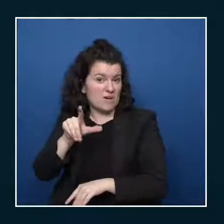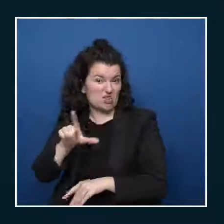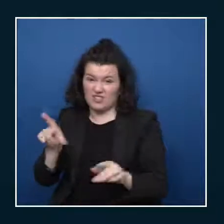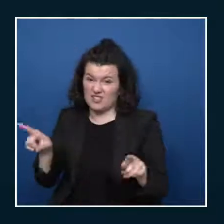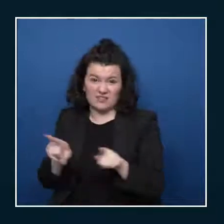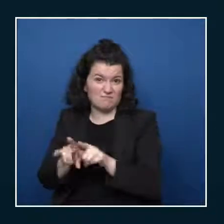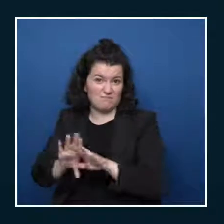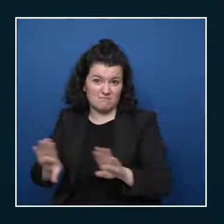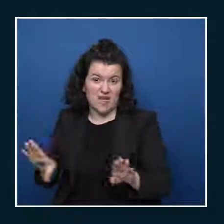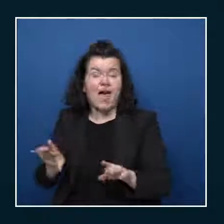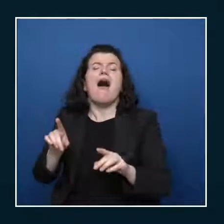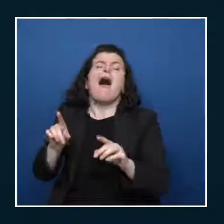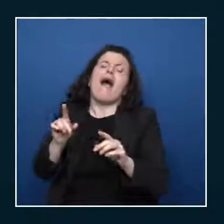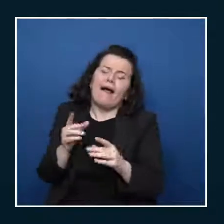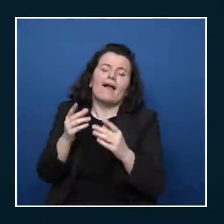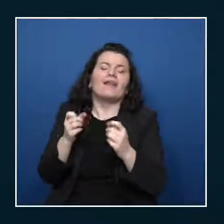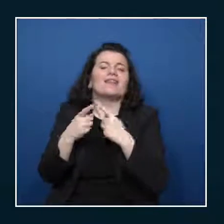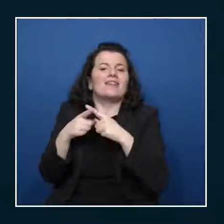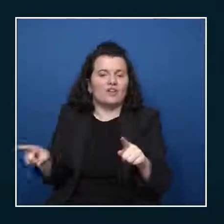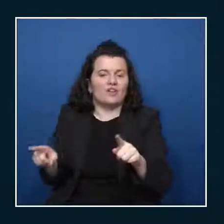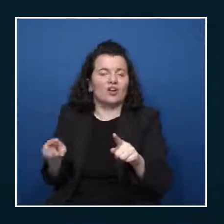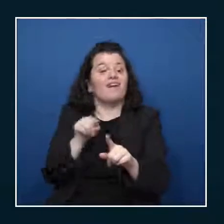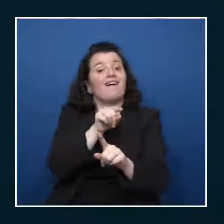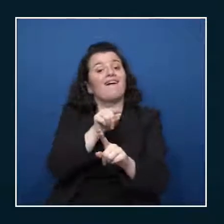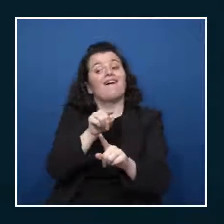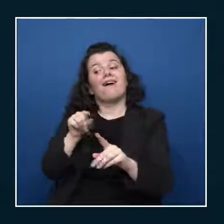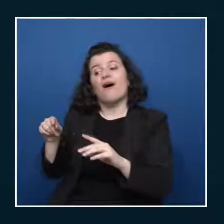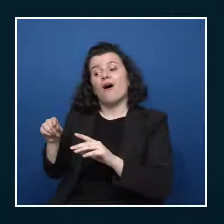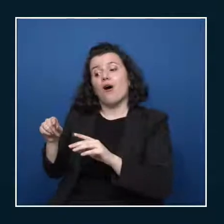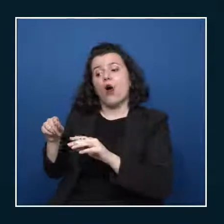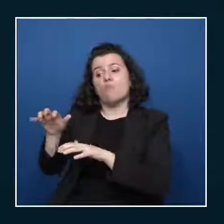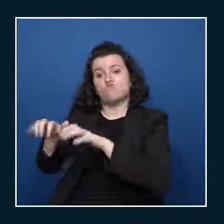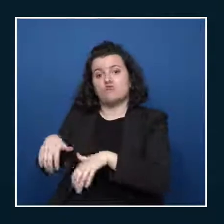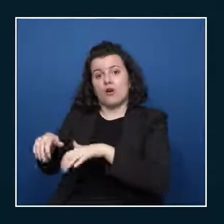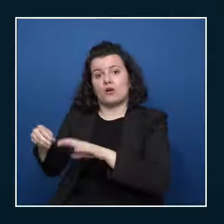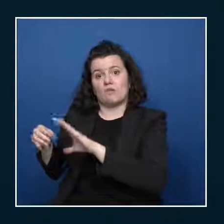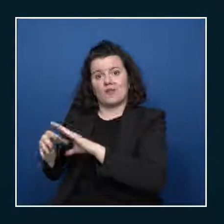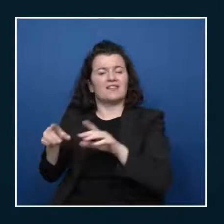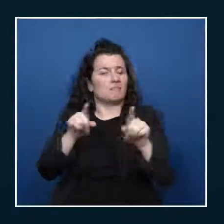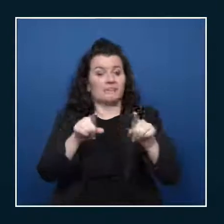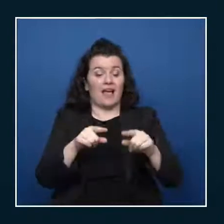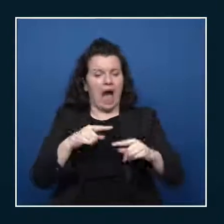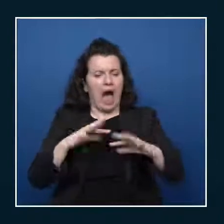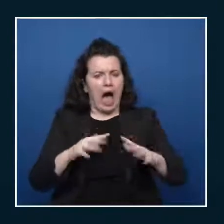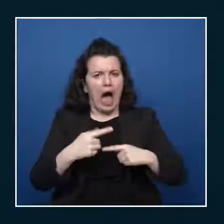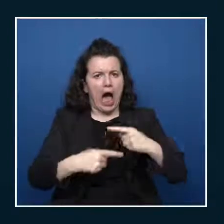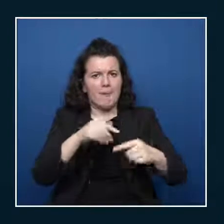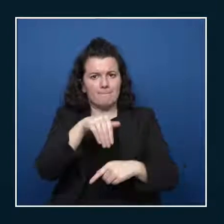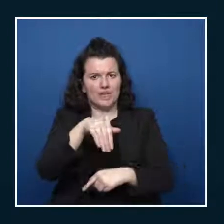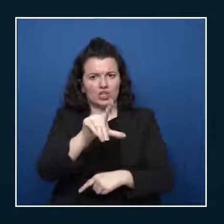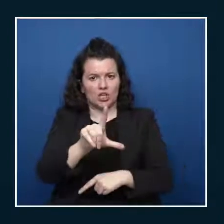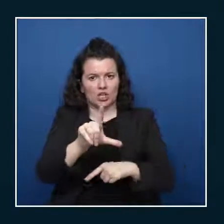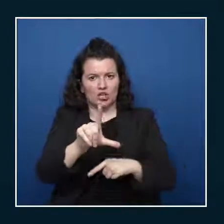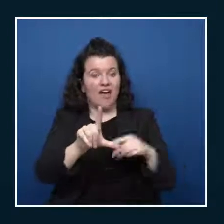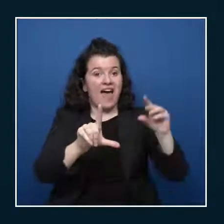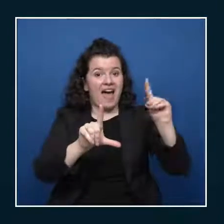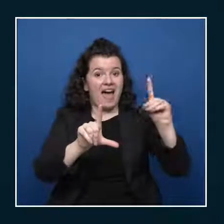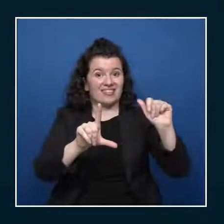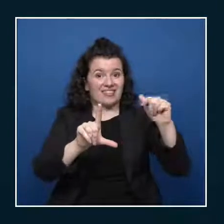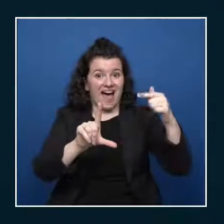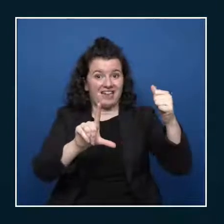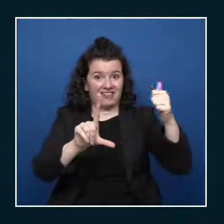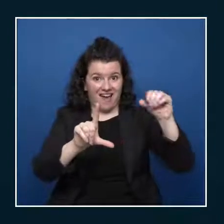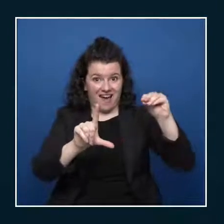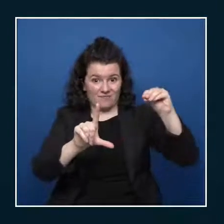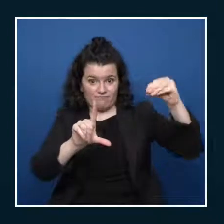only difference is that instead of like thinking about the steps, is you're literally giving it data for it to figure it out.